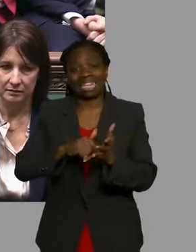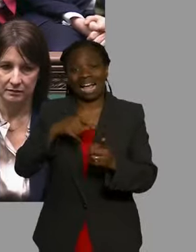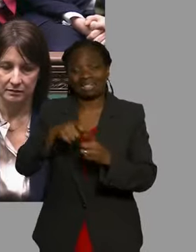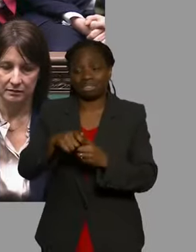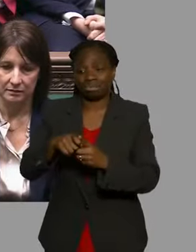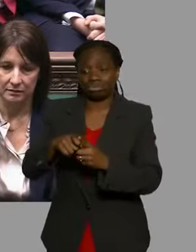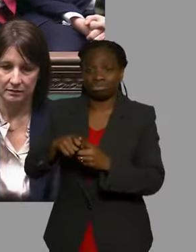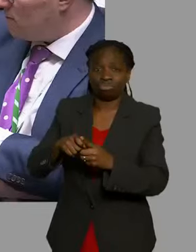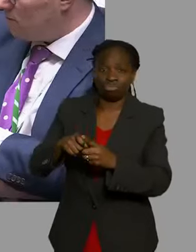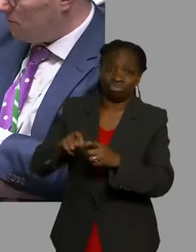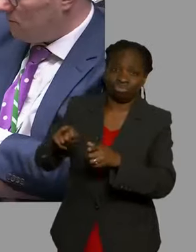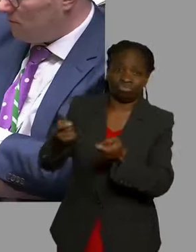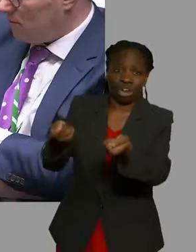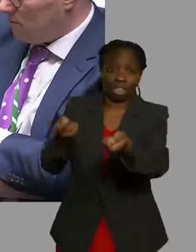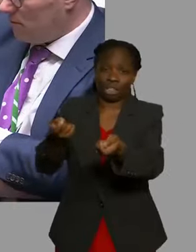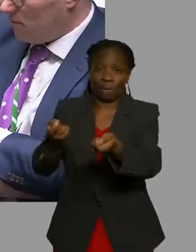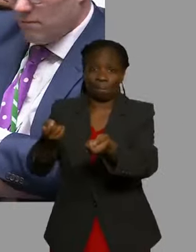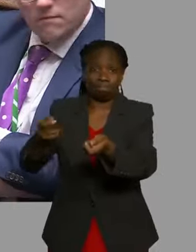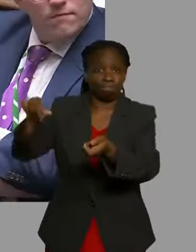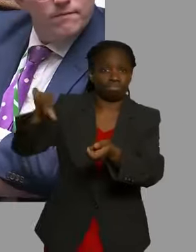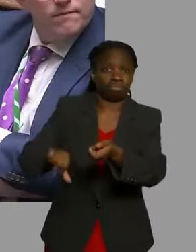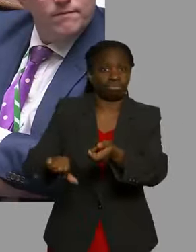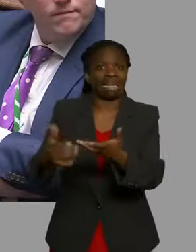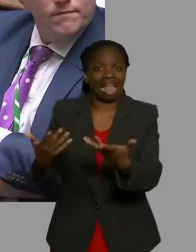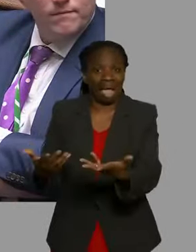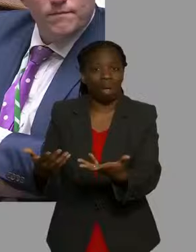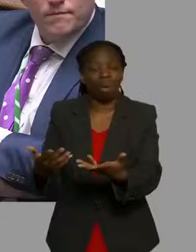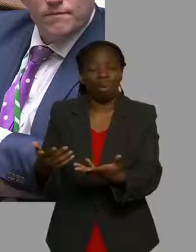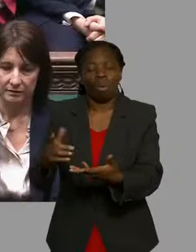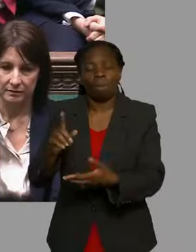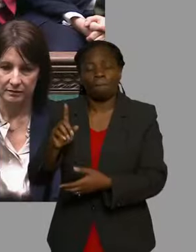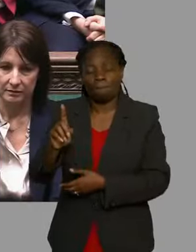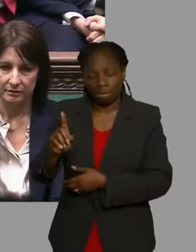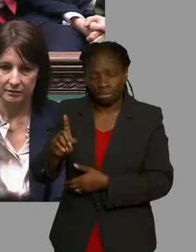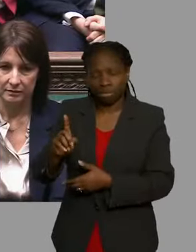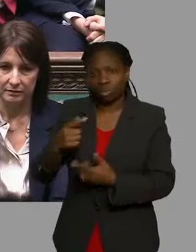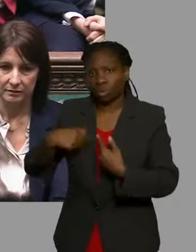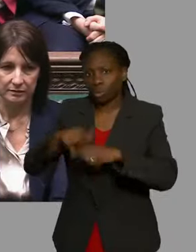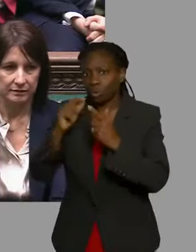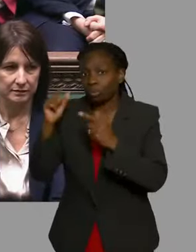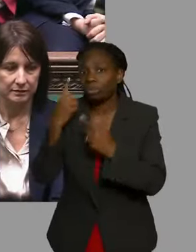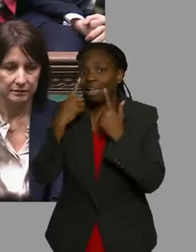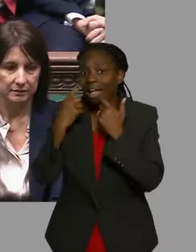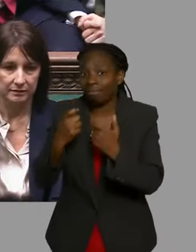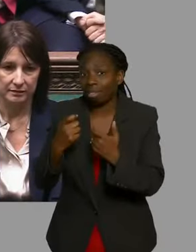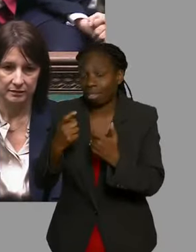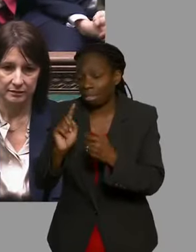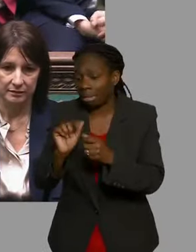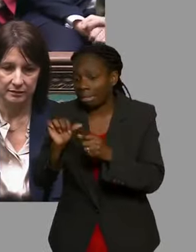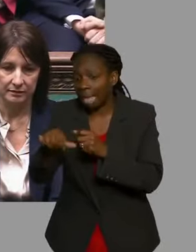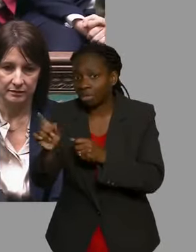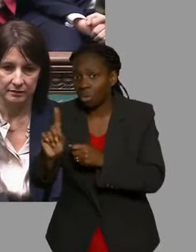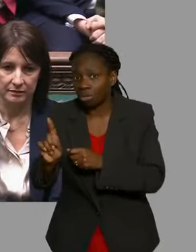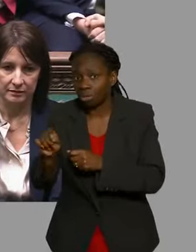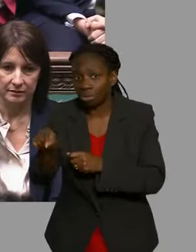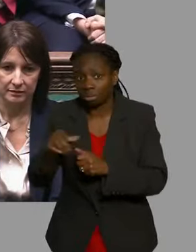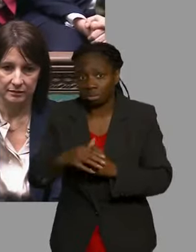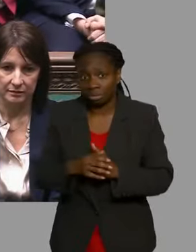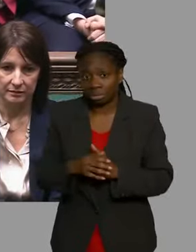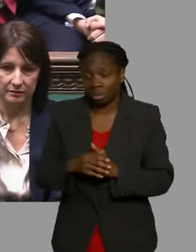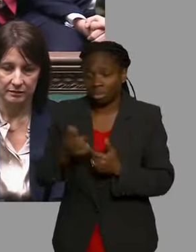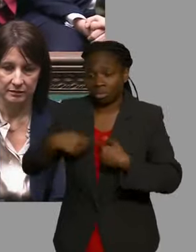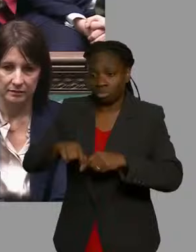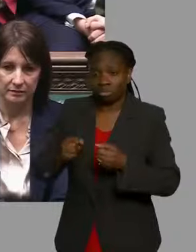cautious about what comes next. We've provided £50 million of extra support to vulnerable Syrians, and I've spoken